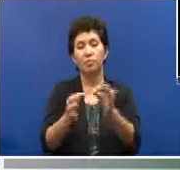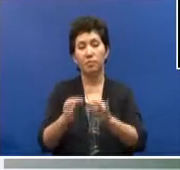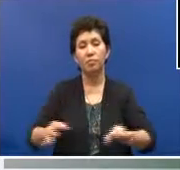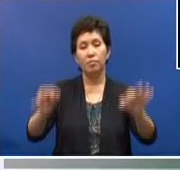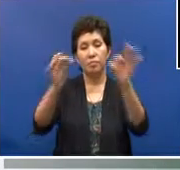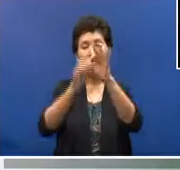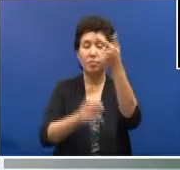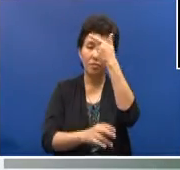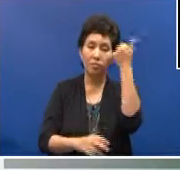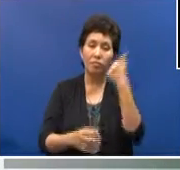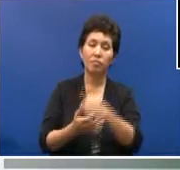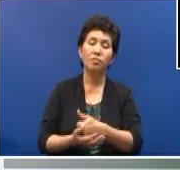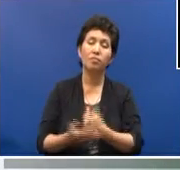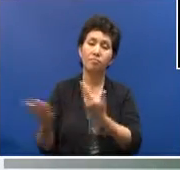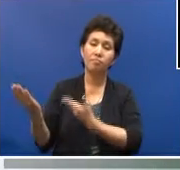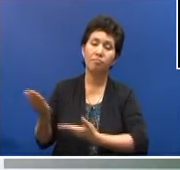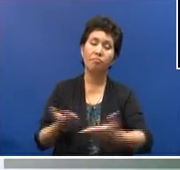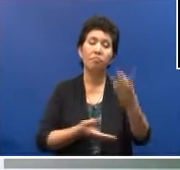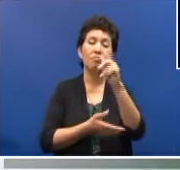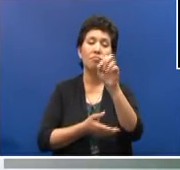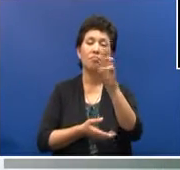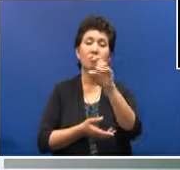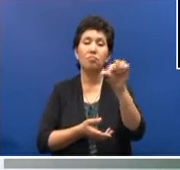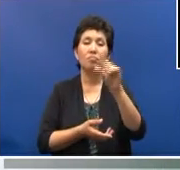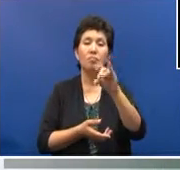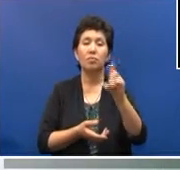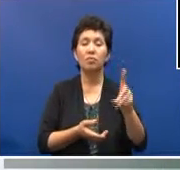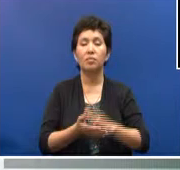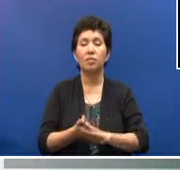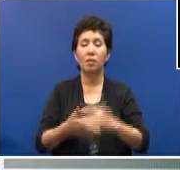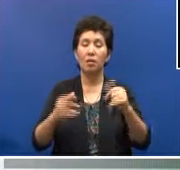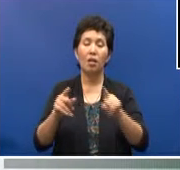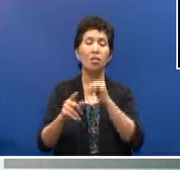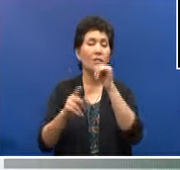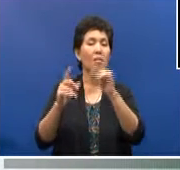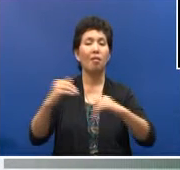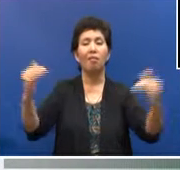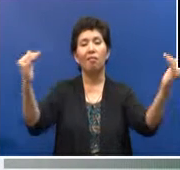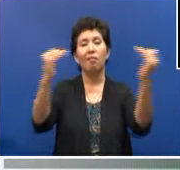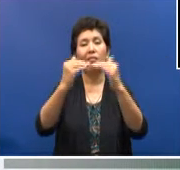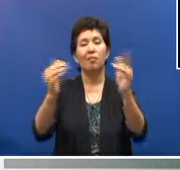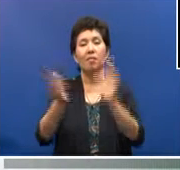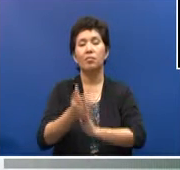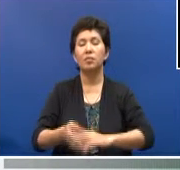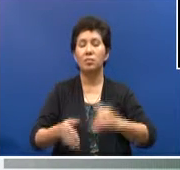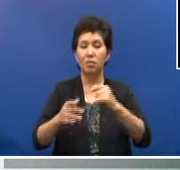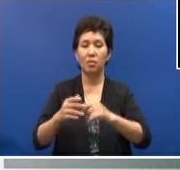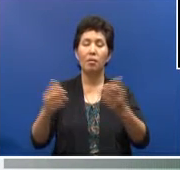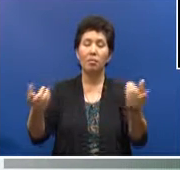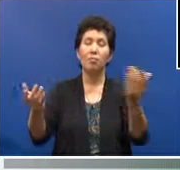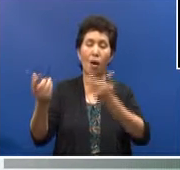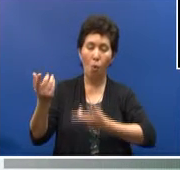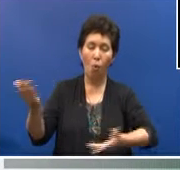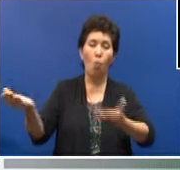factor that brings about prejudice and discrimination is inaccurate social perception,